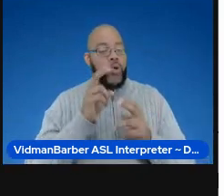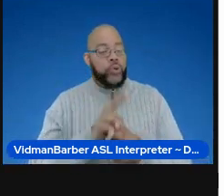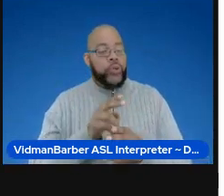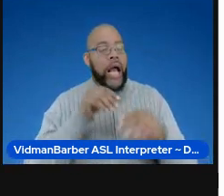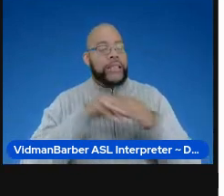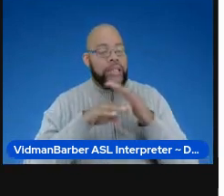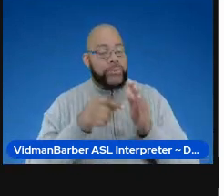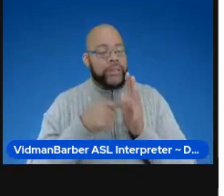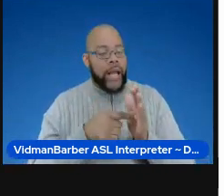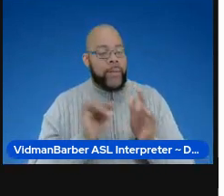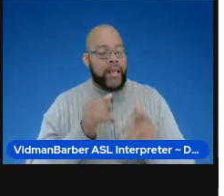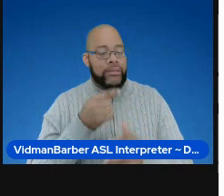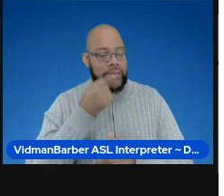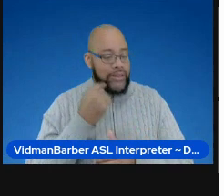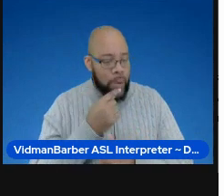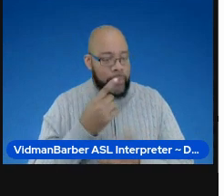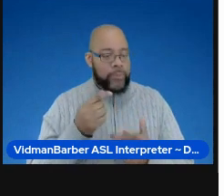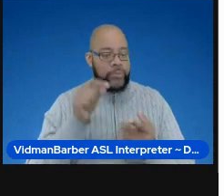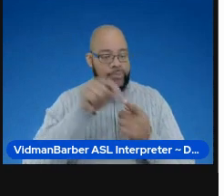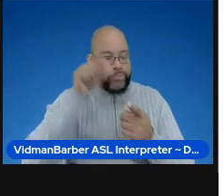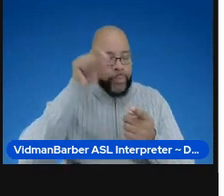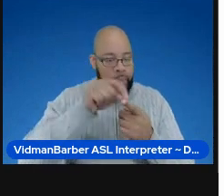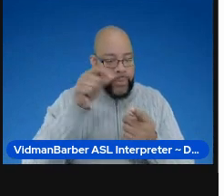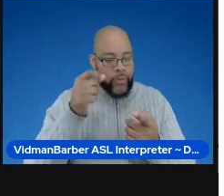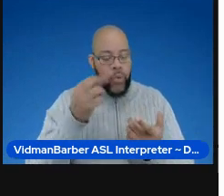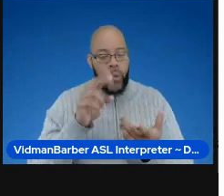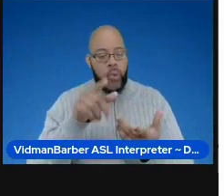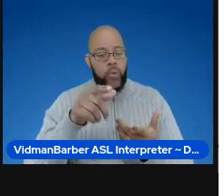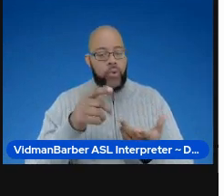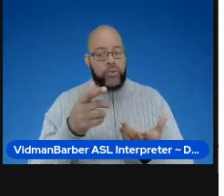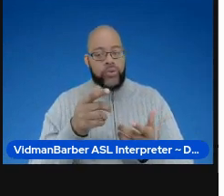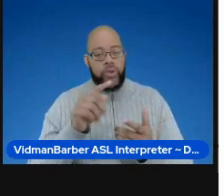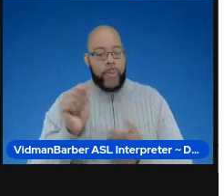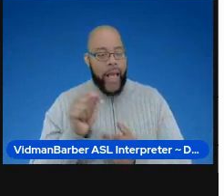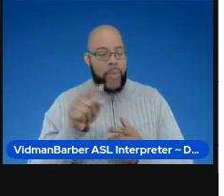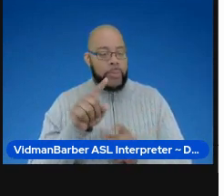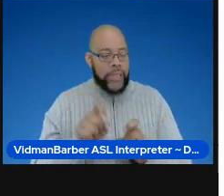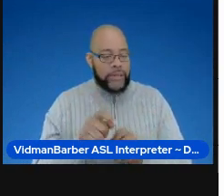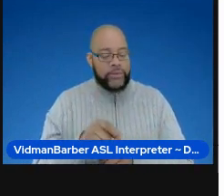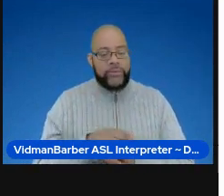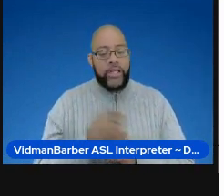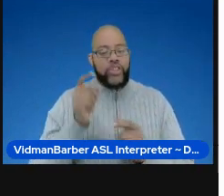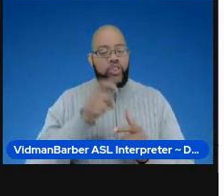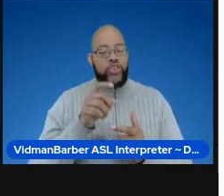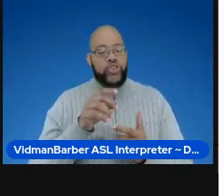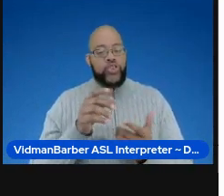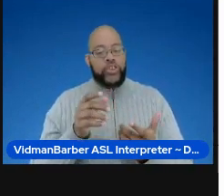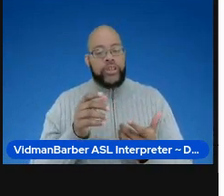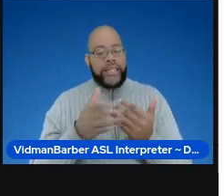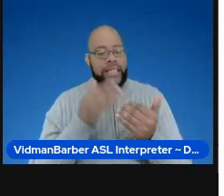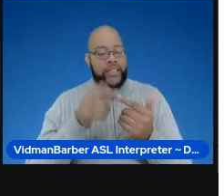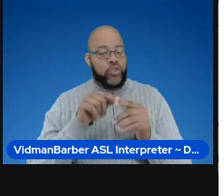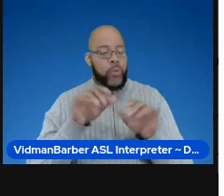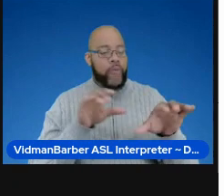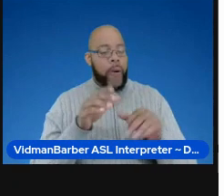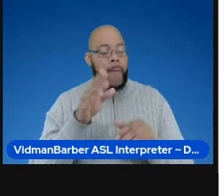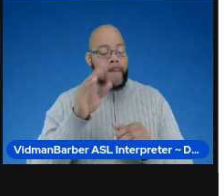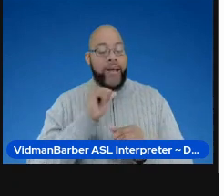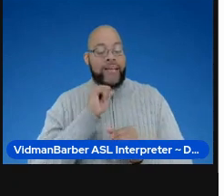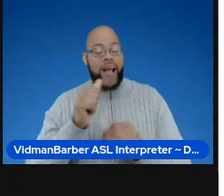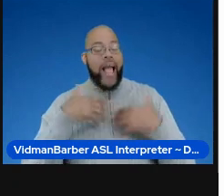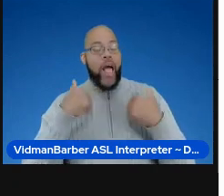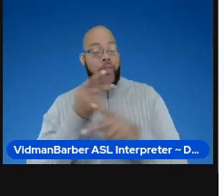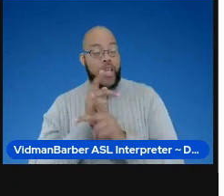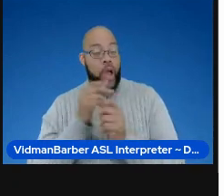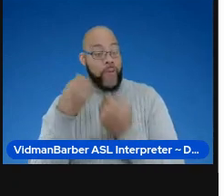accessible samples like saliva, finger prick, or urine tests. And then it should be easy to perform by non-healthcare